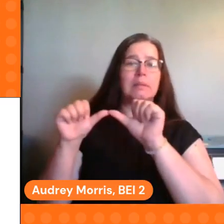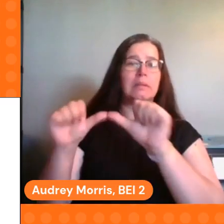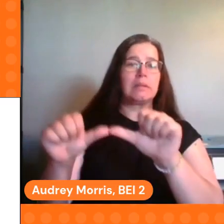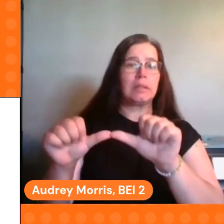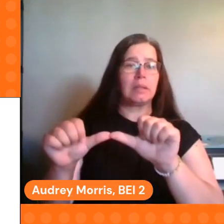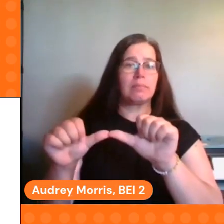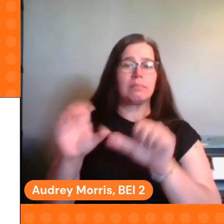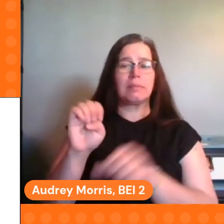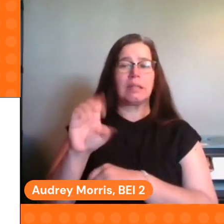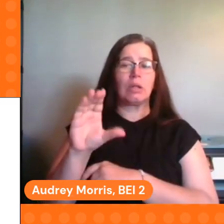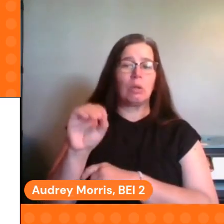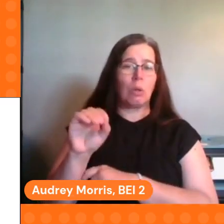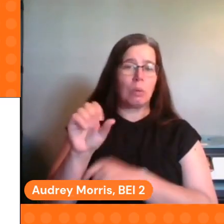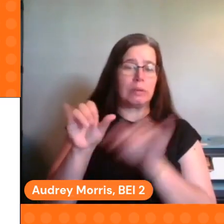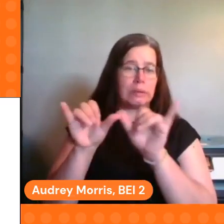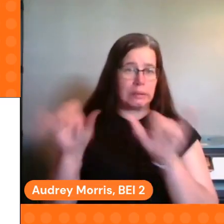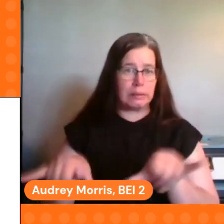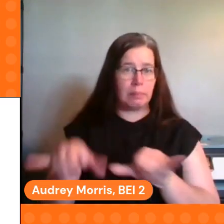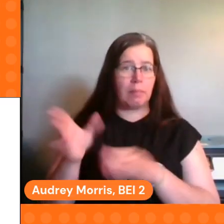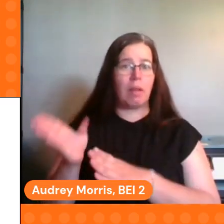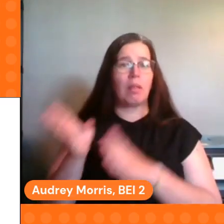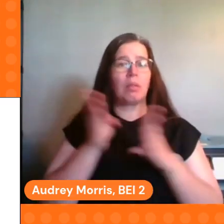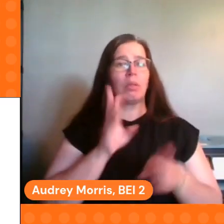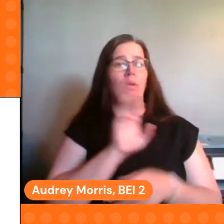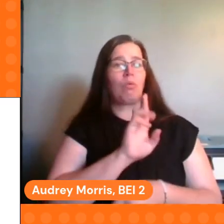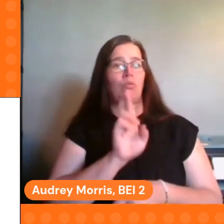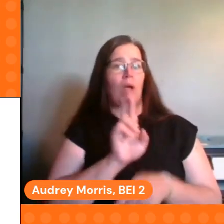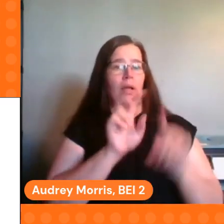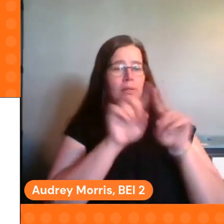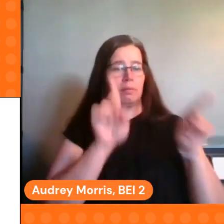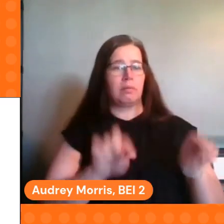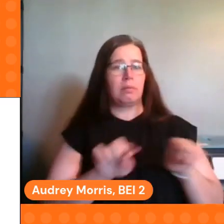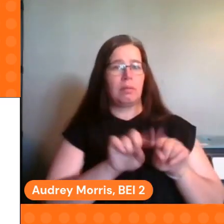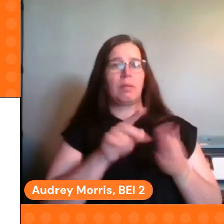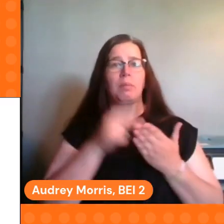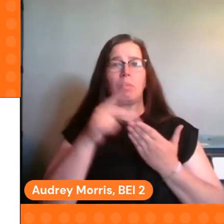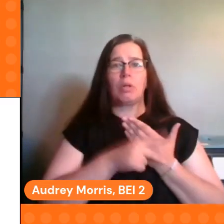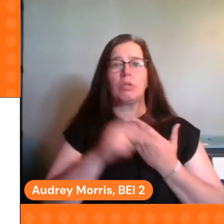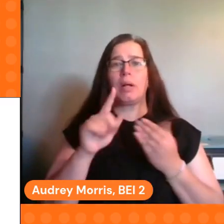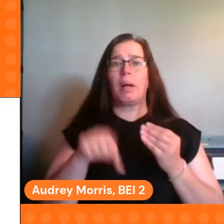ecosystem. And on the right, it is a project about